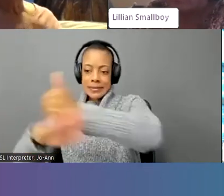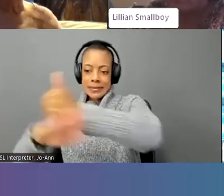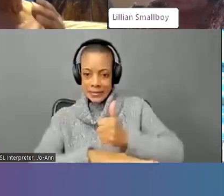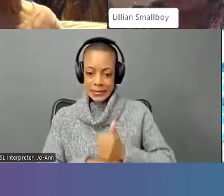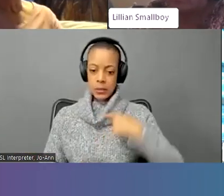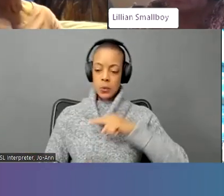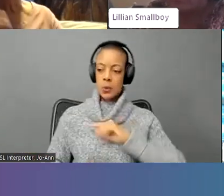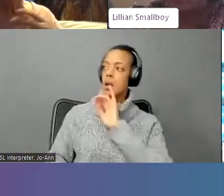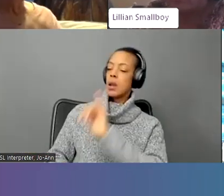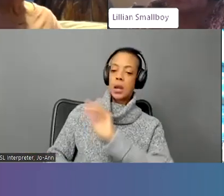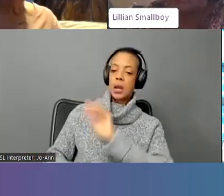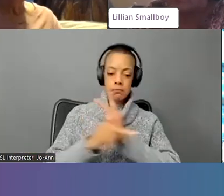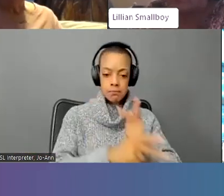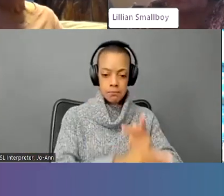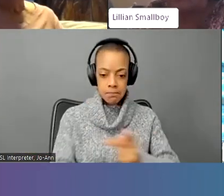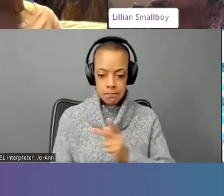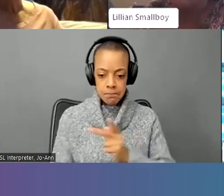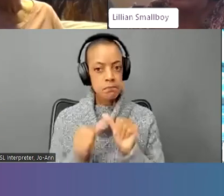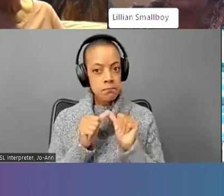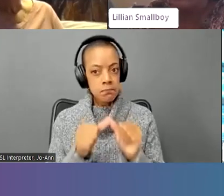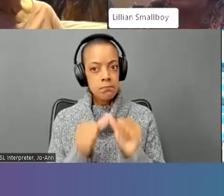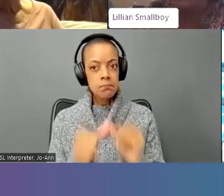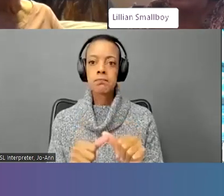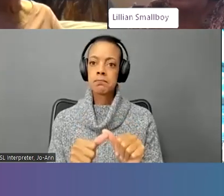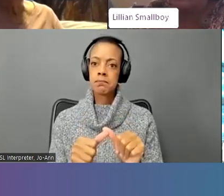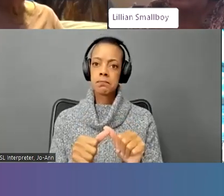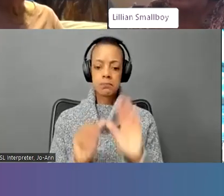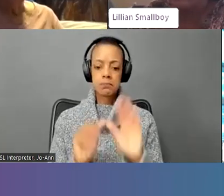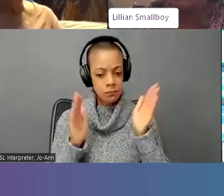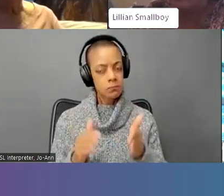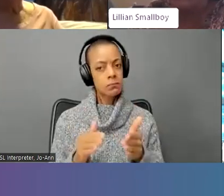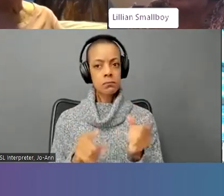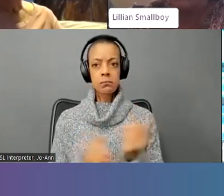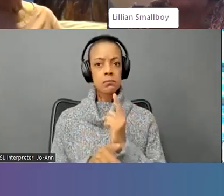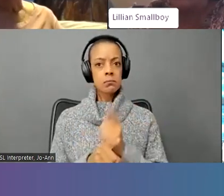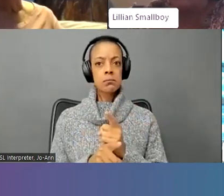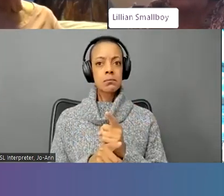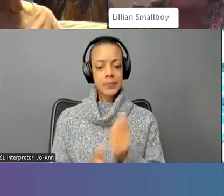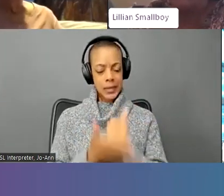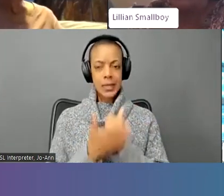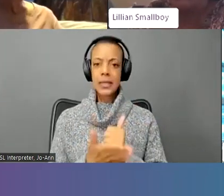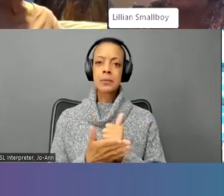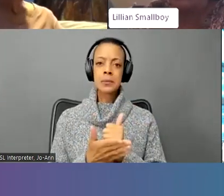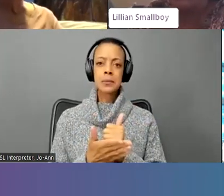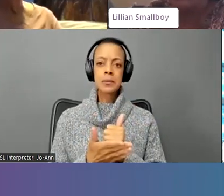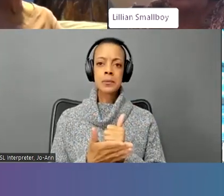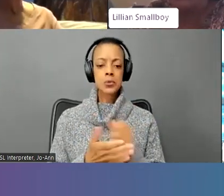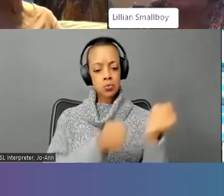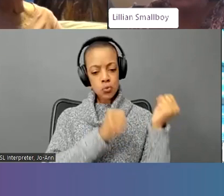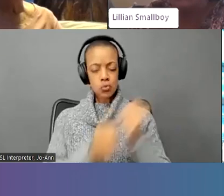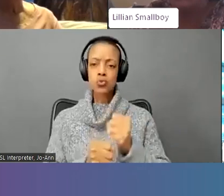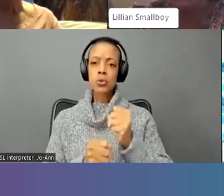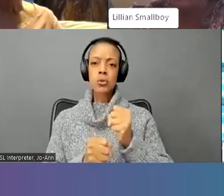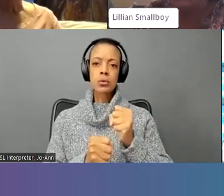you know, to be disciplined. It helps us to have a disciplined mind, you know, and that's why it's important that we